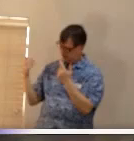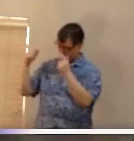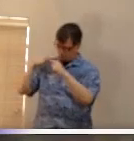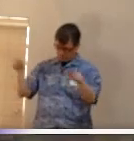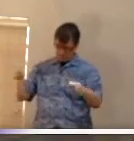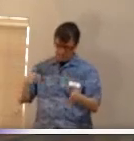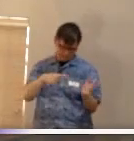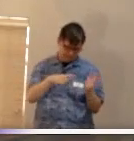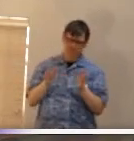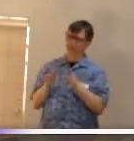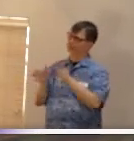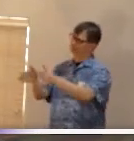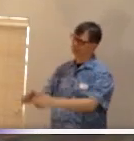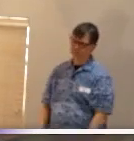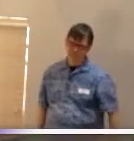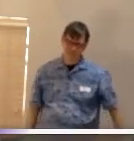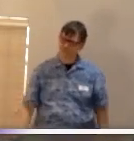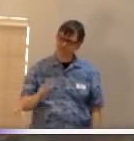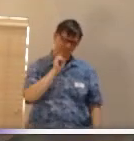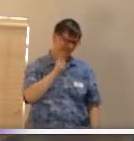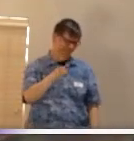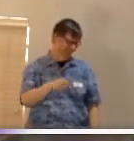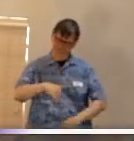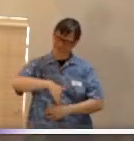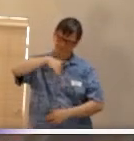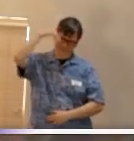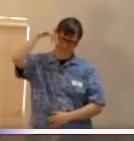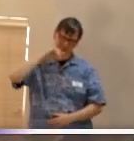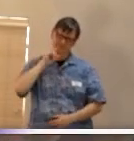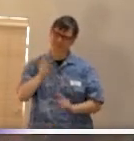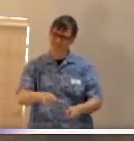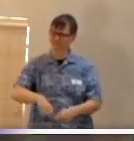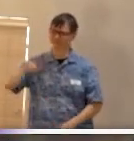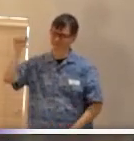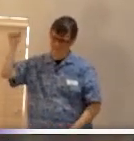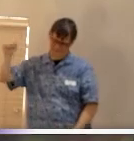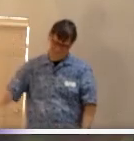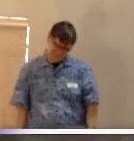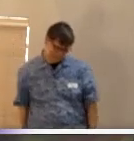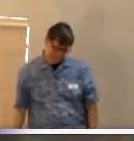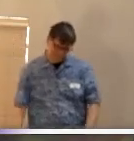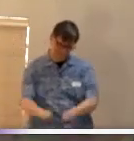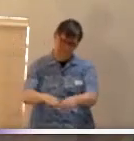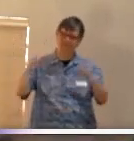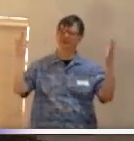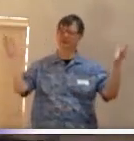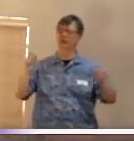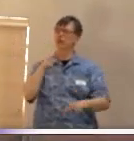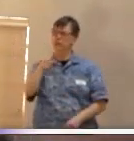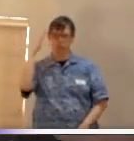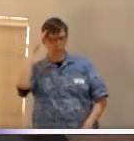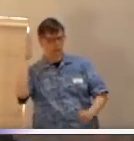way, and I said to Spirit, really? And Spirit said, yes. So you're happy and you know it.